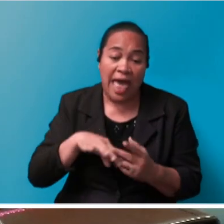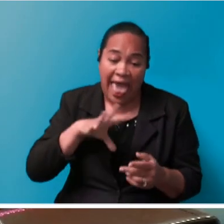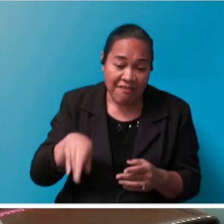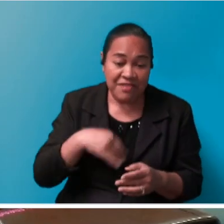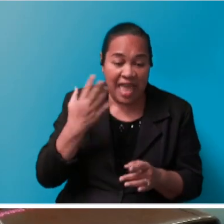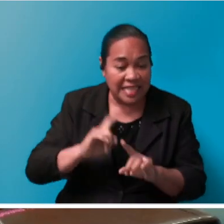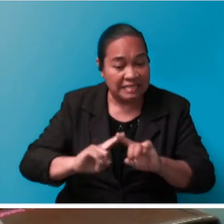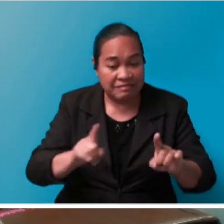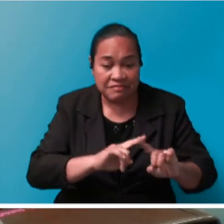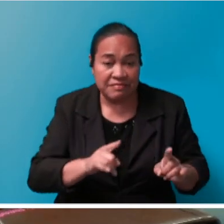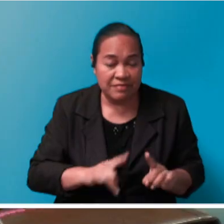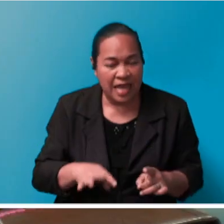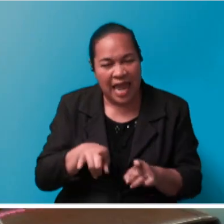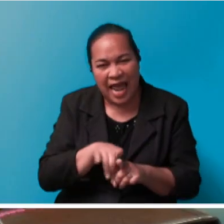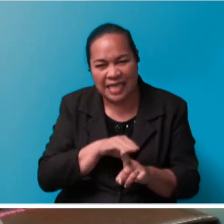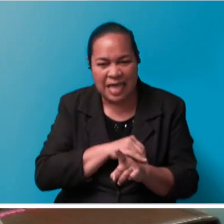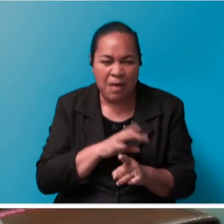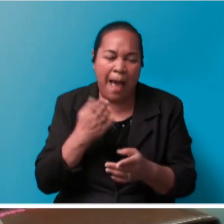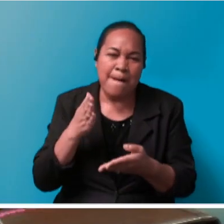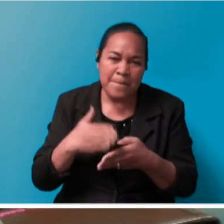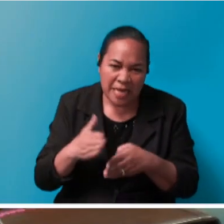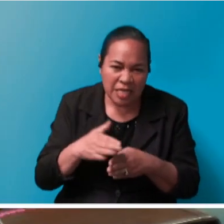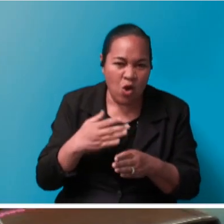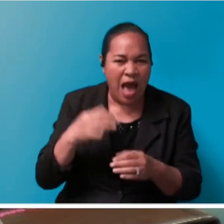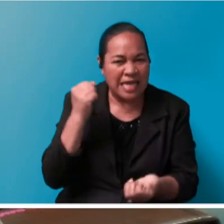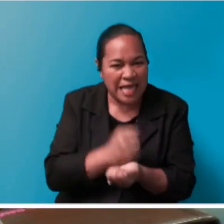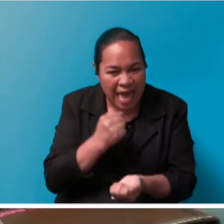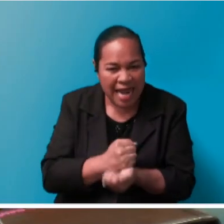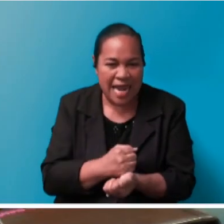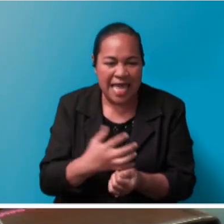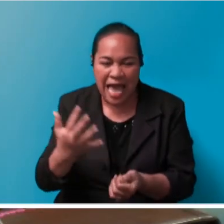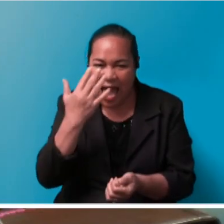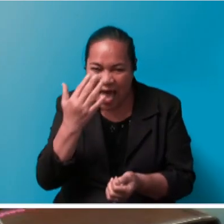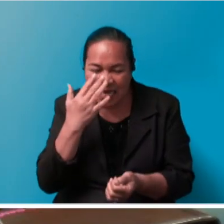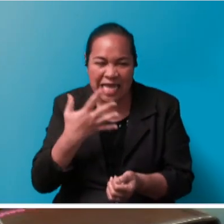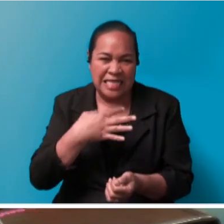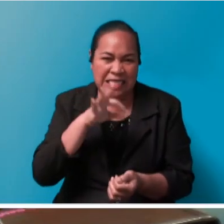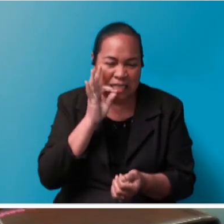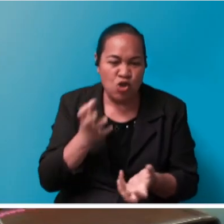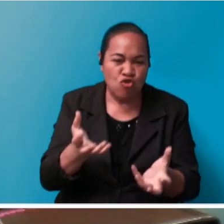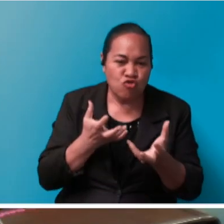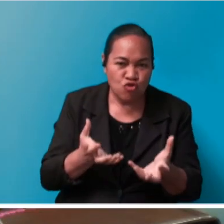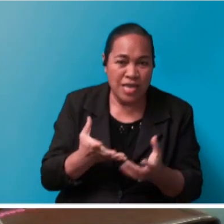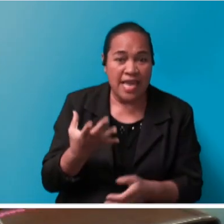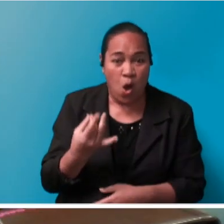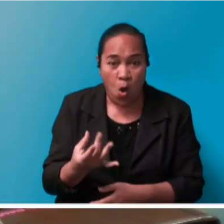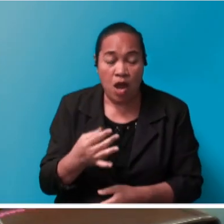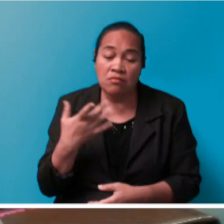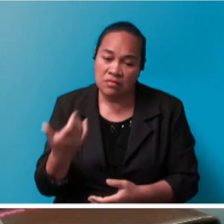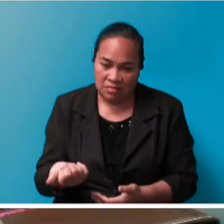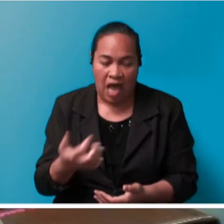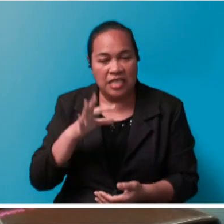items, whether you talk about potatoes, garlic, onion, tea, cooking oil, etc., these all have attracted